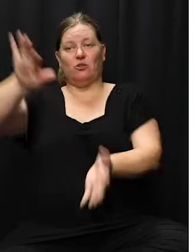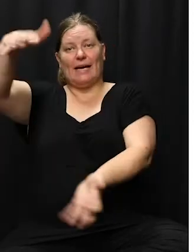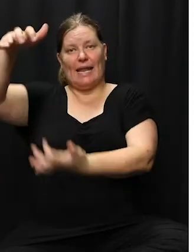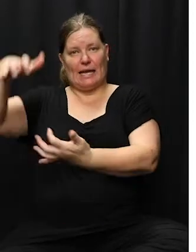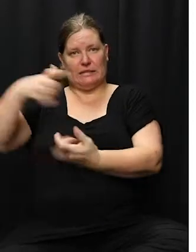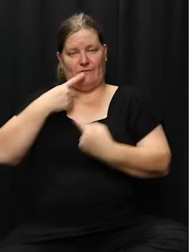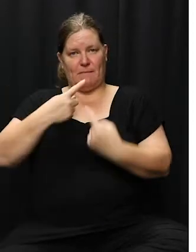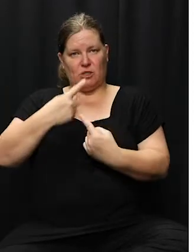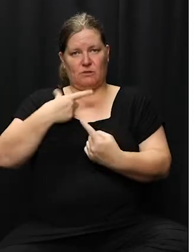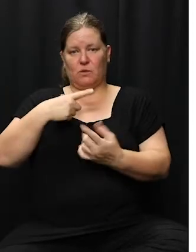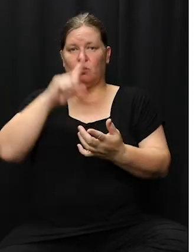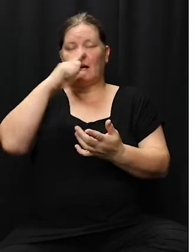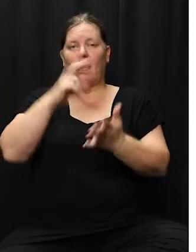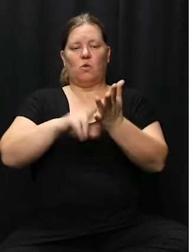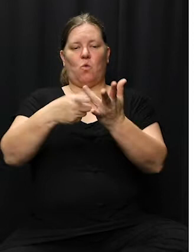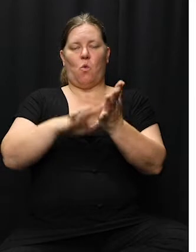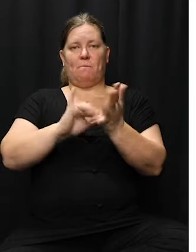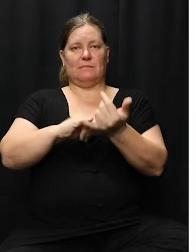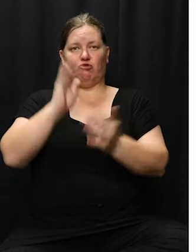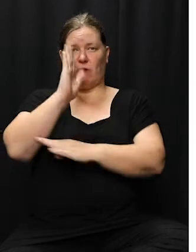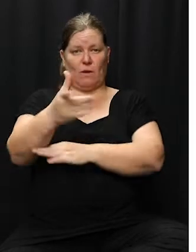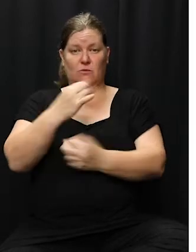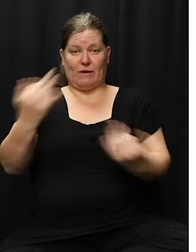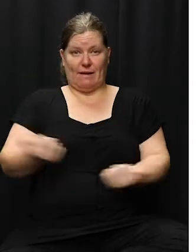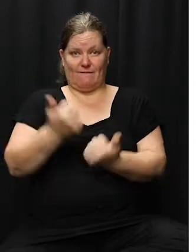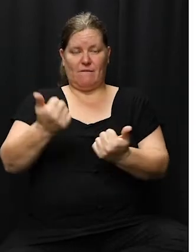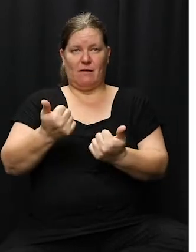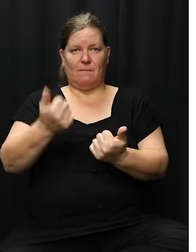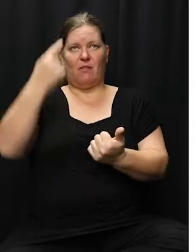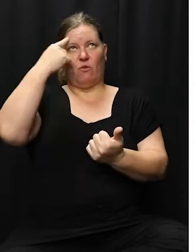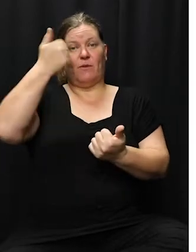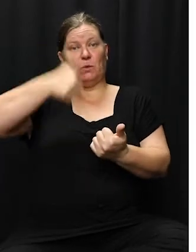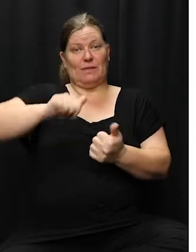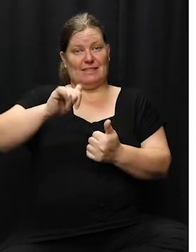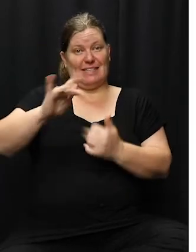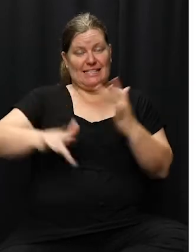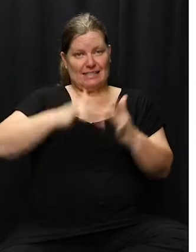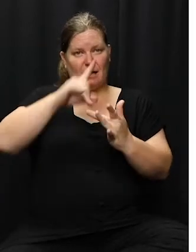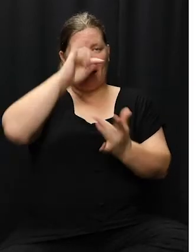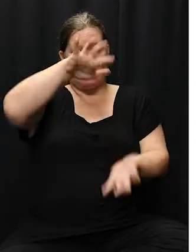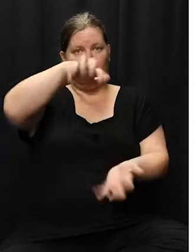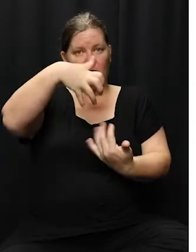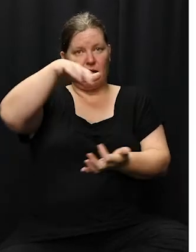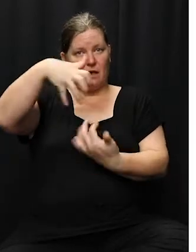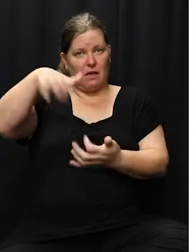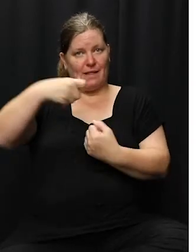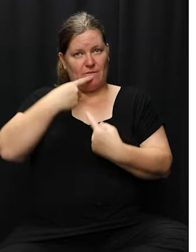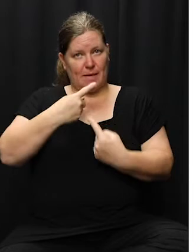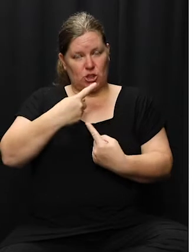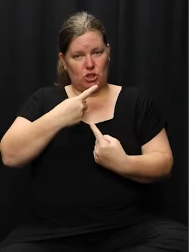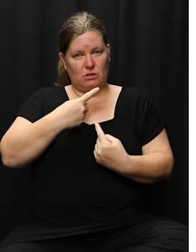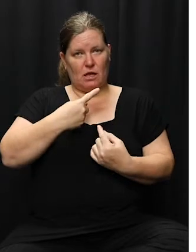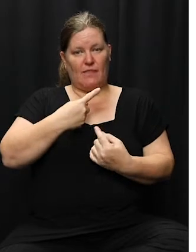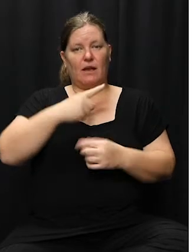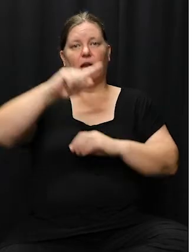Plus, we really need a way to collect data and information long-term to collect norms, because we don't have enough numbers at once. So I thought, well, if I'm using the internet,